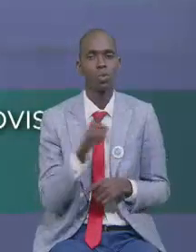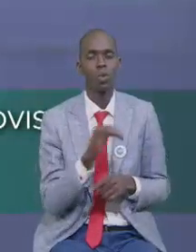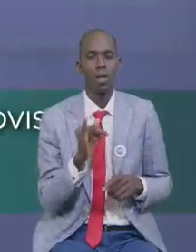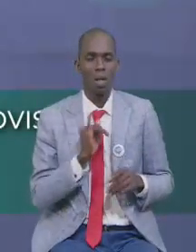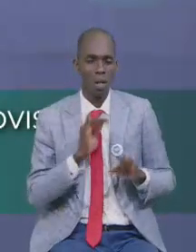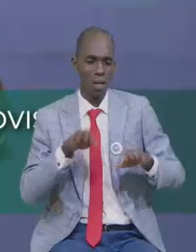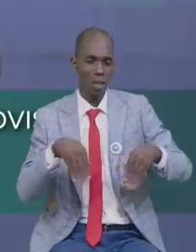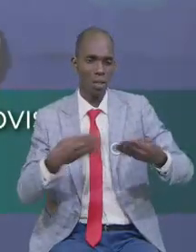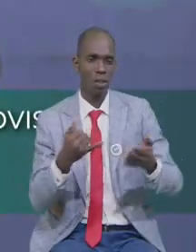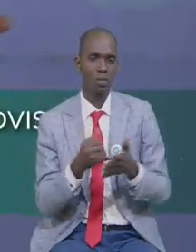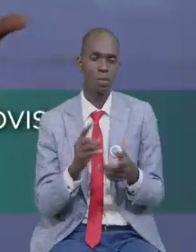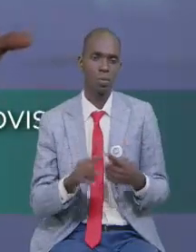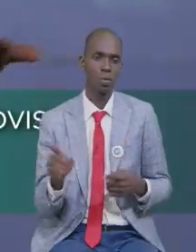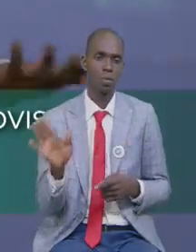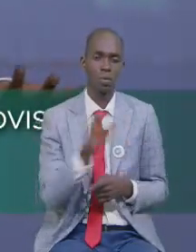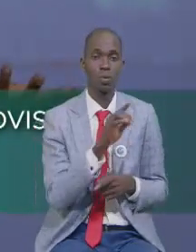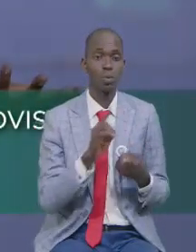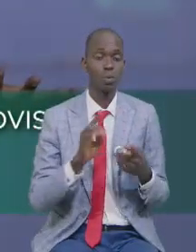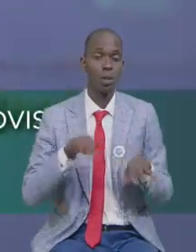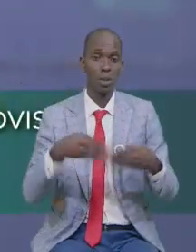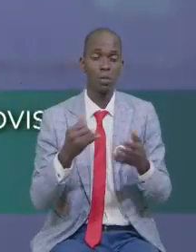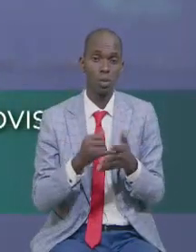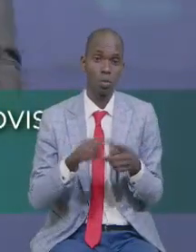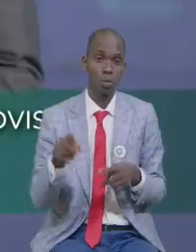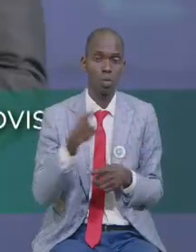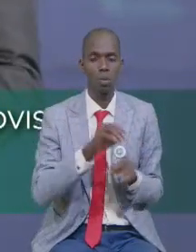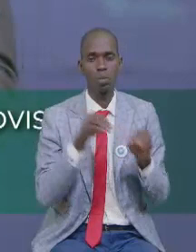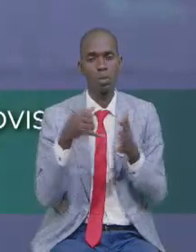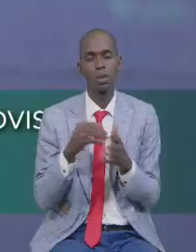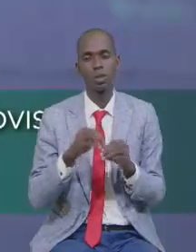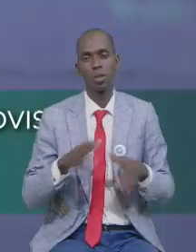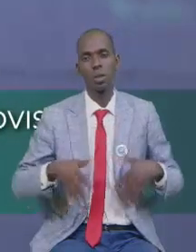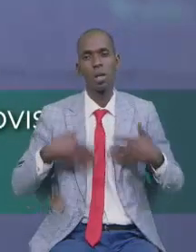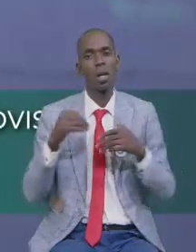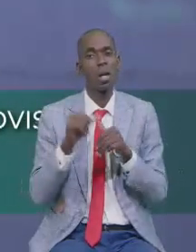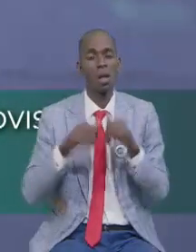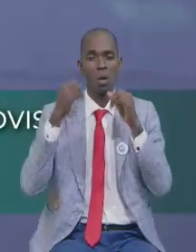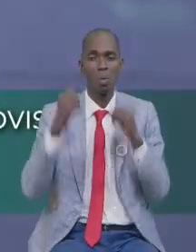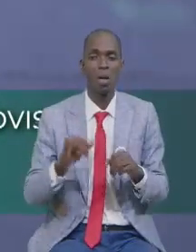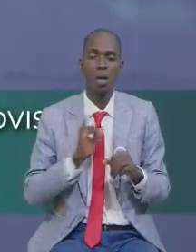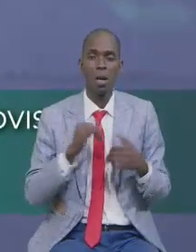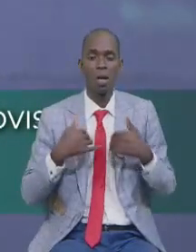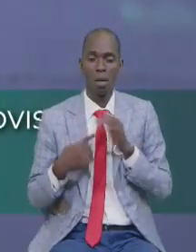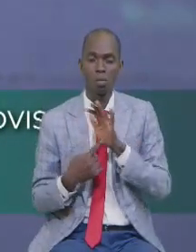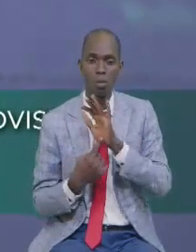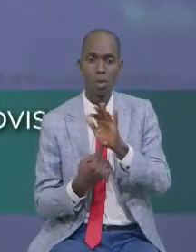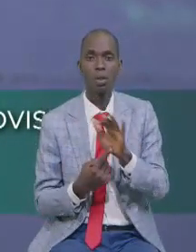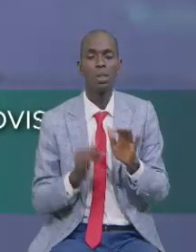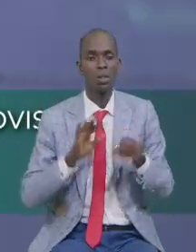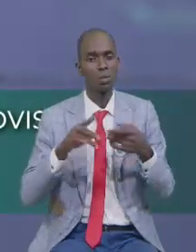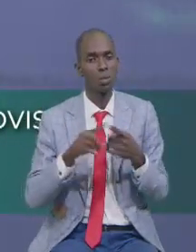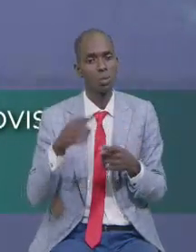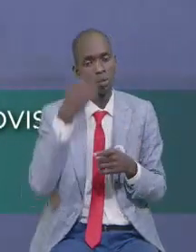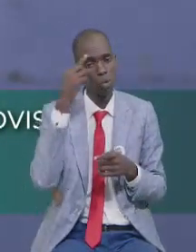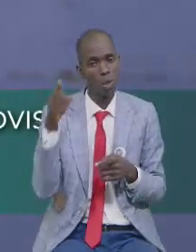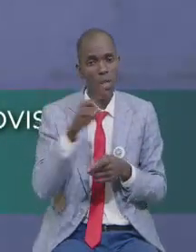your life, and every power I've manifested, I come to give that to you. He that believeth on me, and